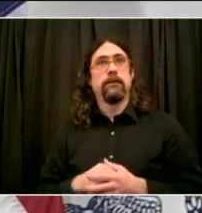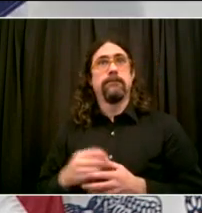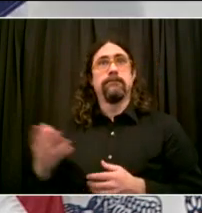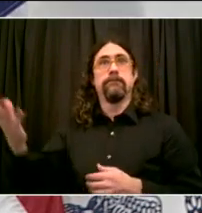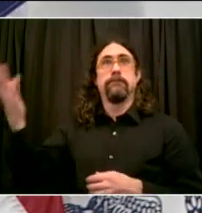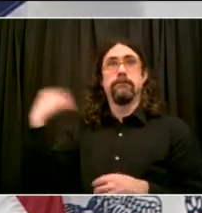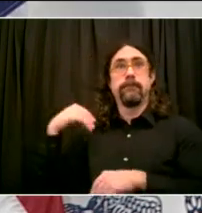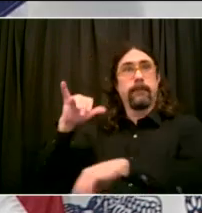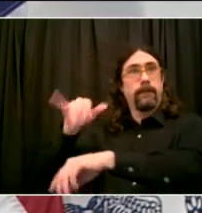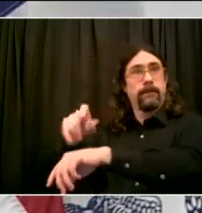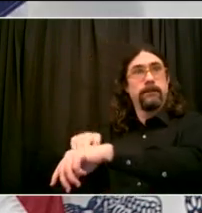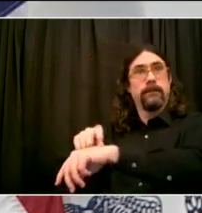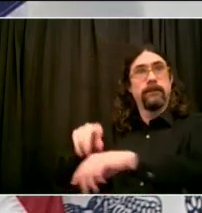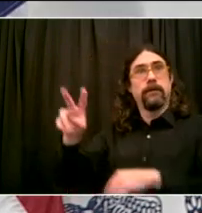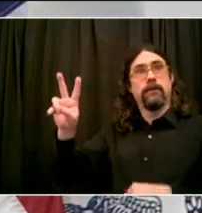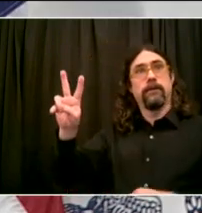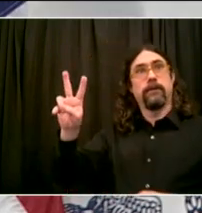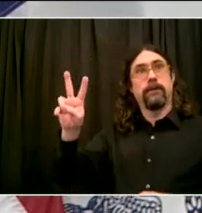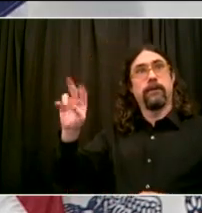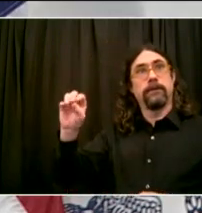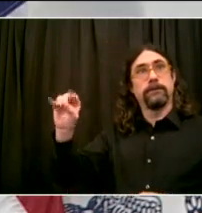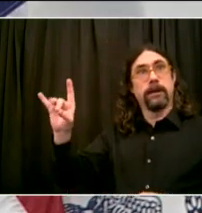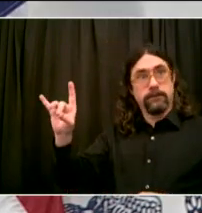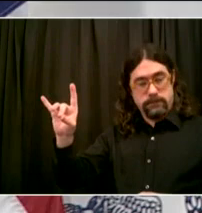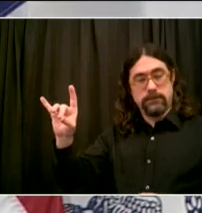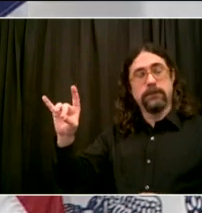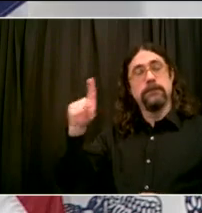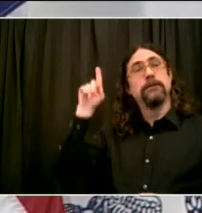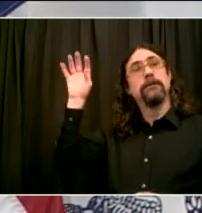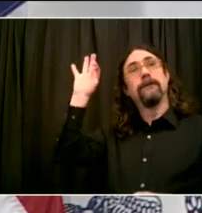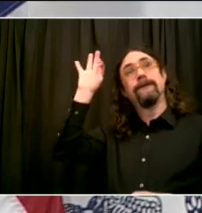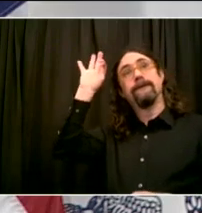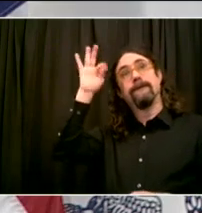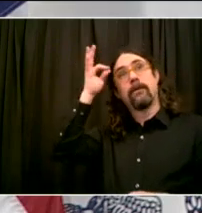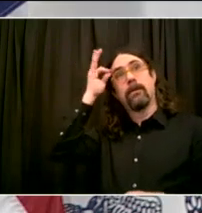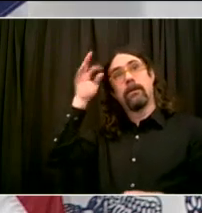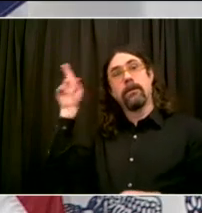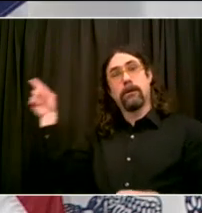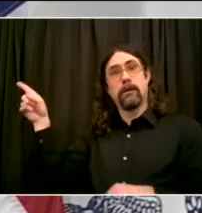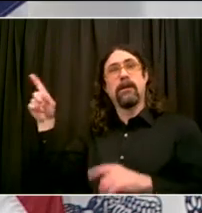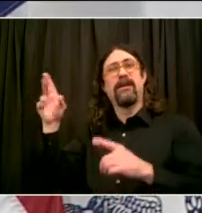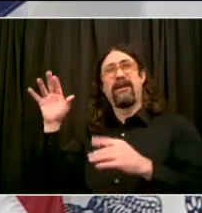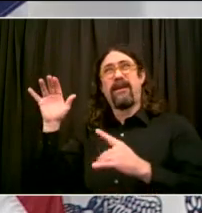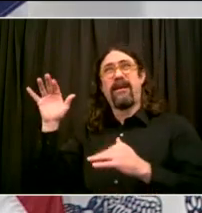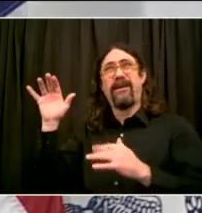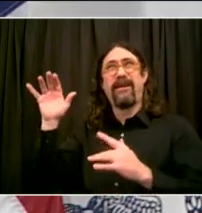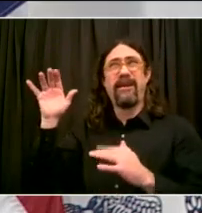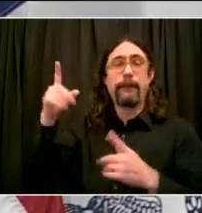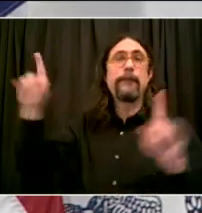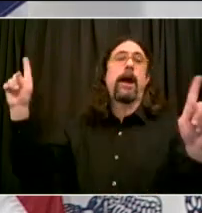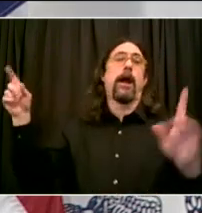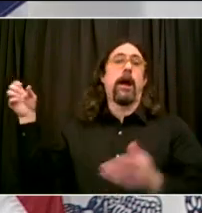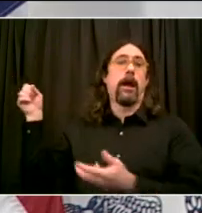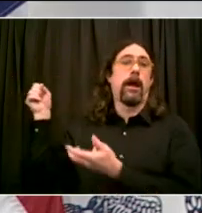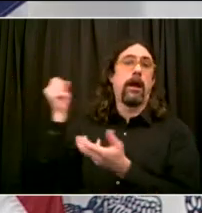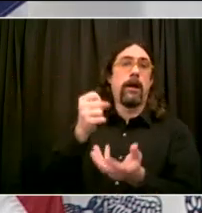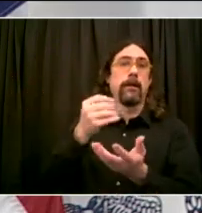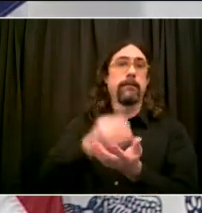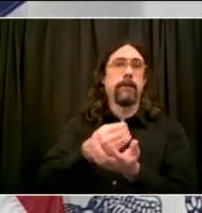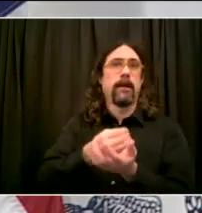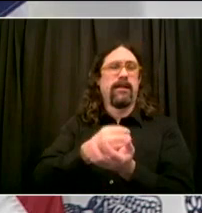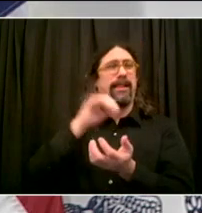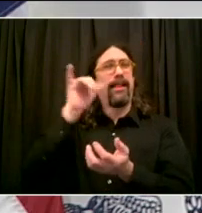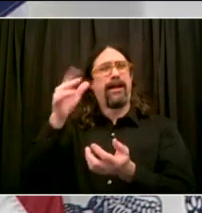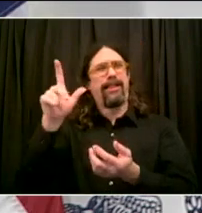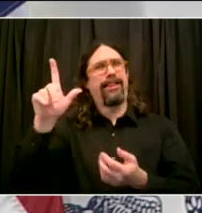Joe Biden's fighting for a really substantial stimulus. It must include state and local aid. There's no way the economy recovers. There's no